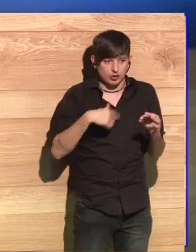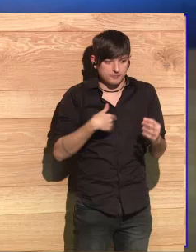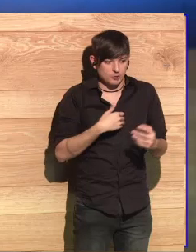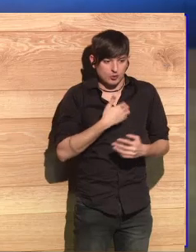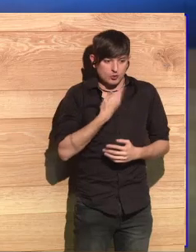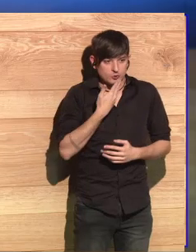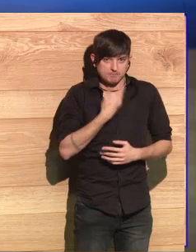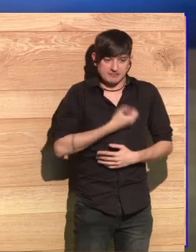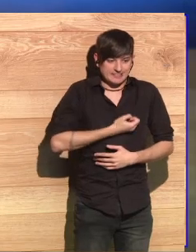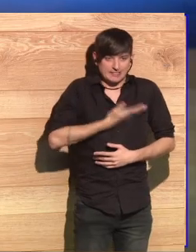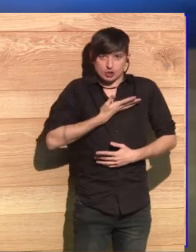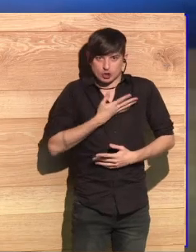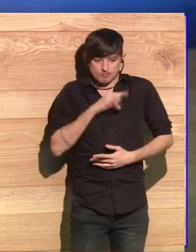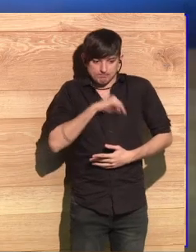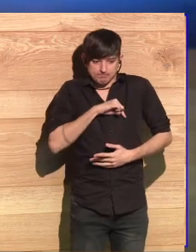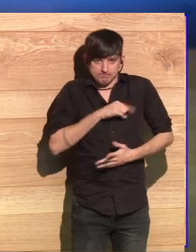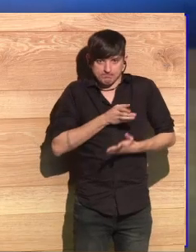to go toward whatever,